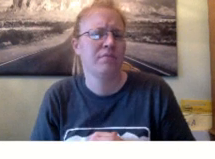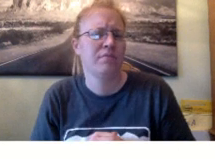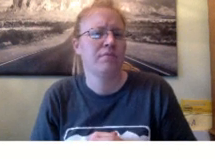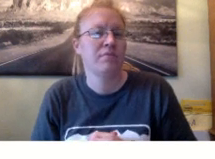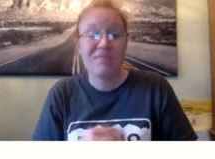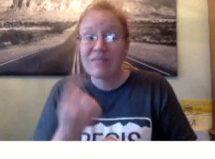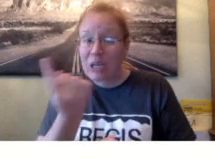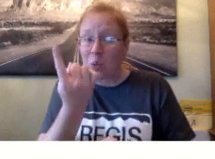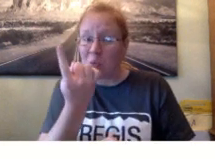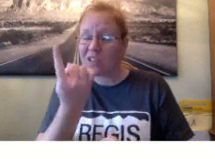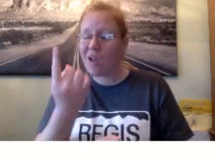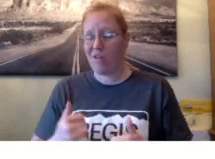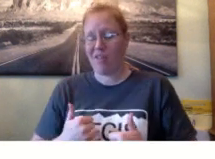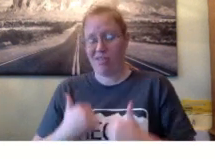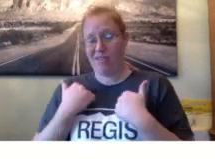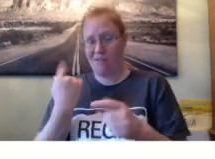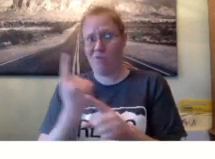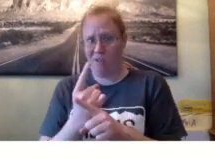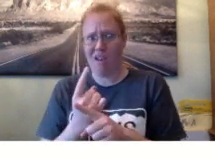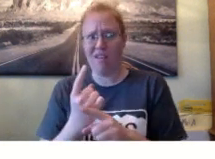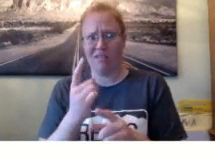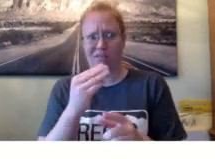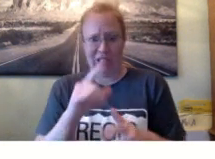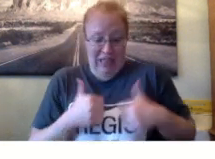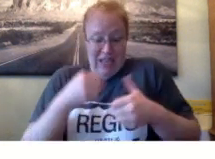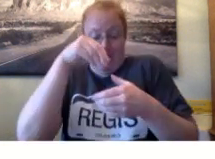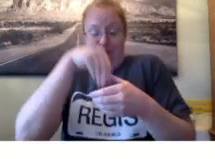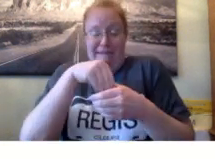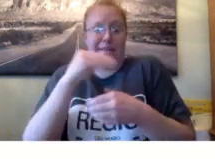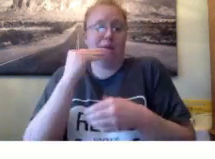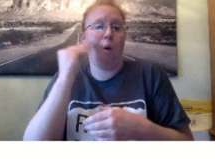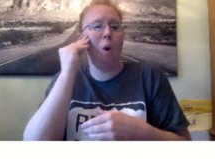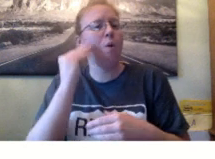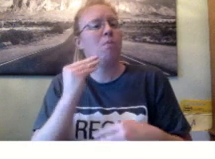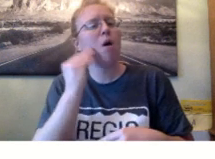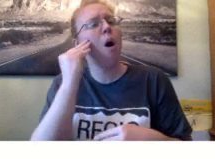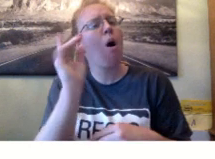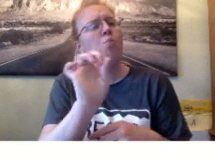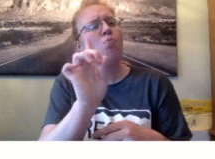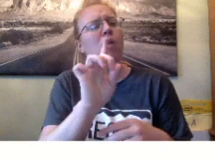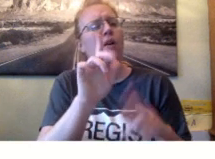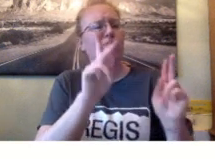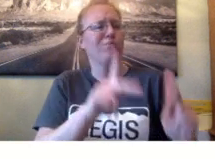It's where someone lives, right? We live in our home. Okay. So home is where someone lives.